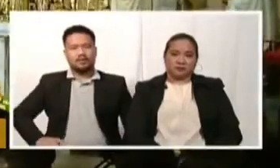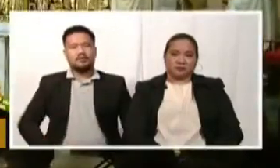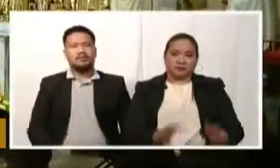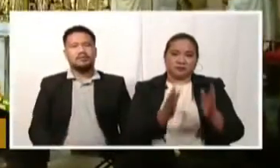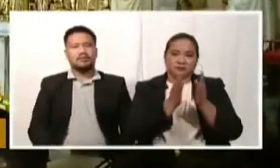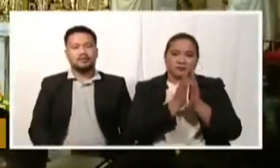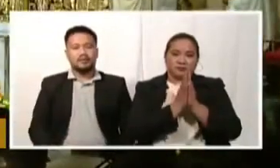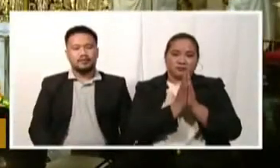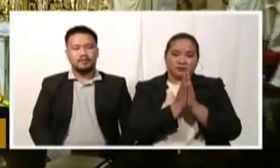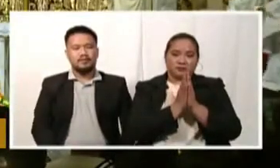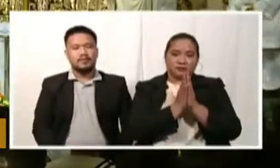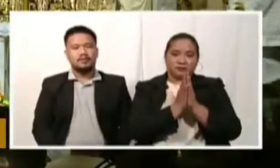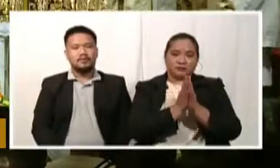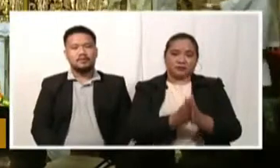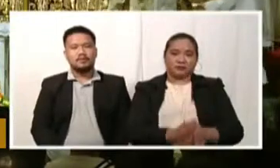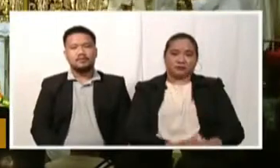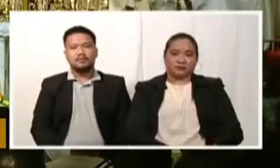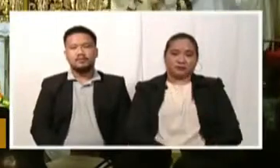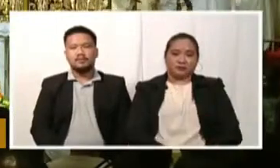Amen.